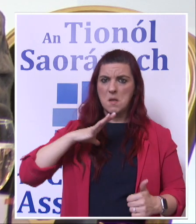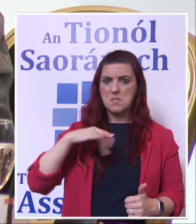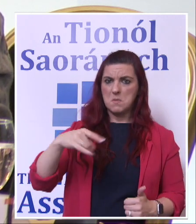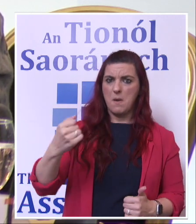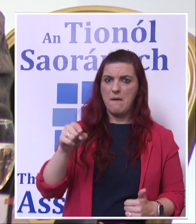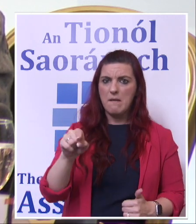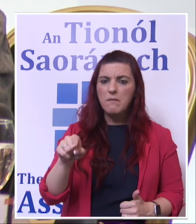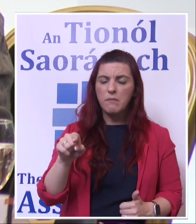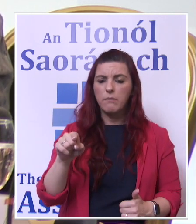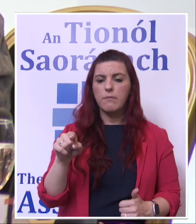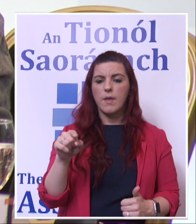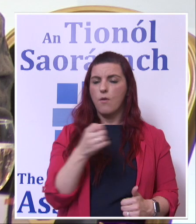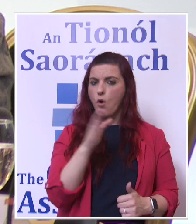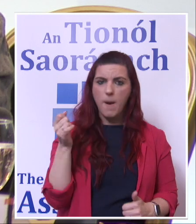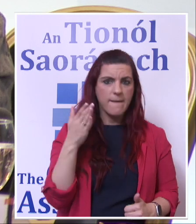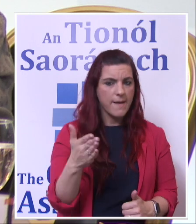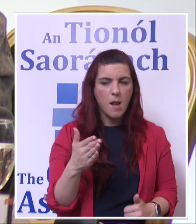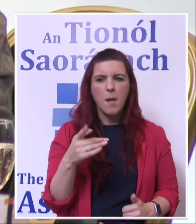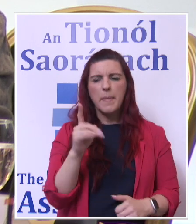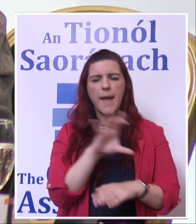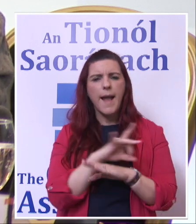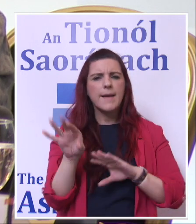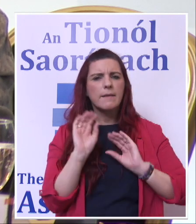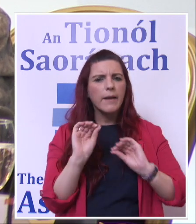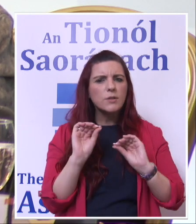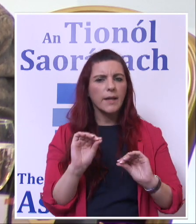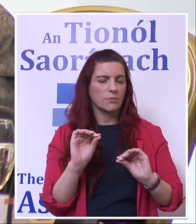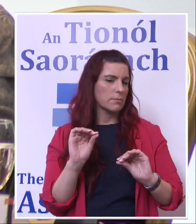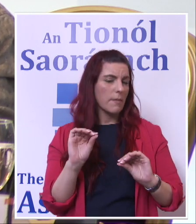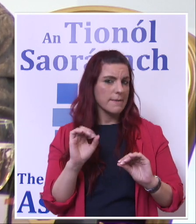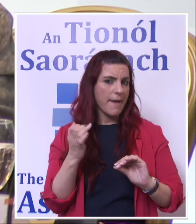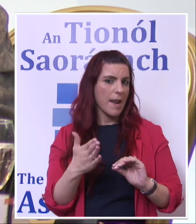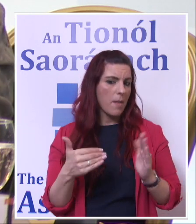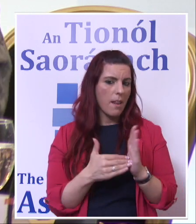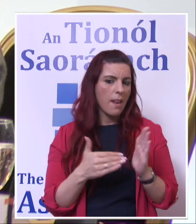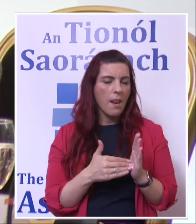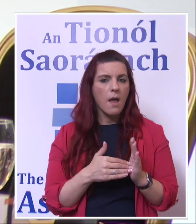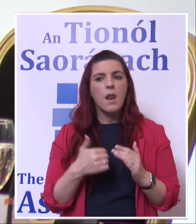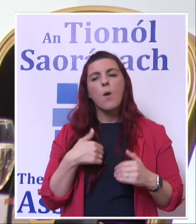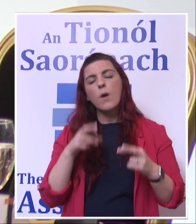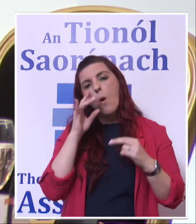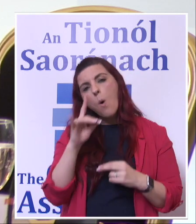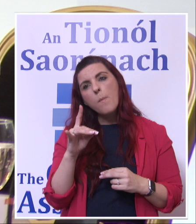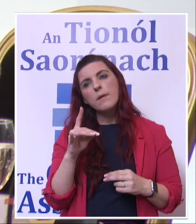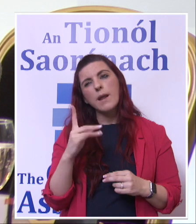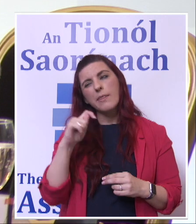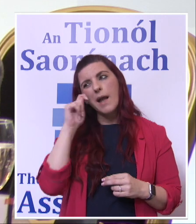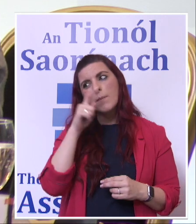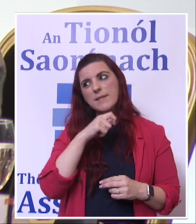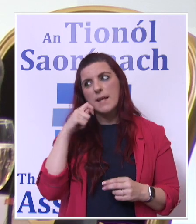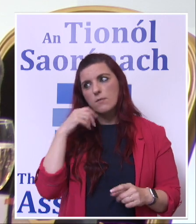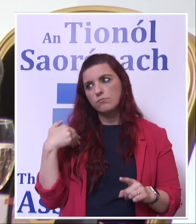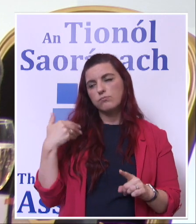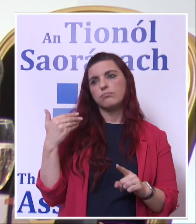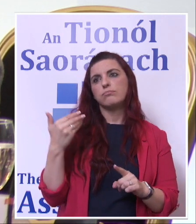there's that kind of education is out there. Hopefully, but I think I've been saying this, and I mean, when I